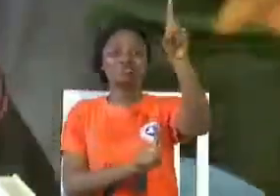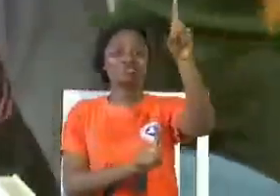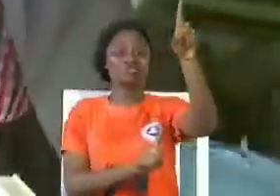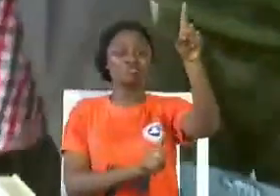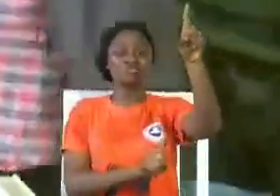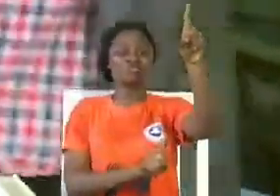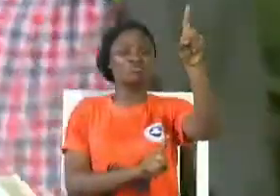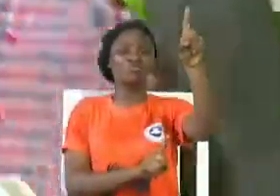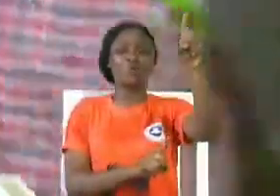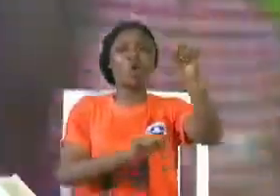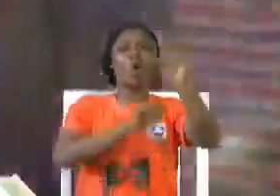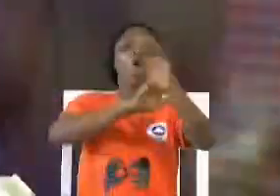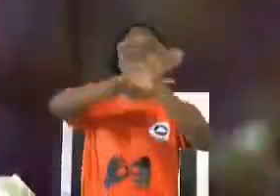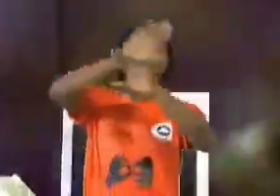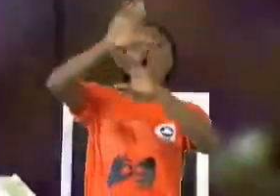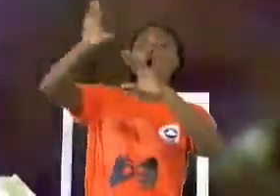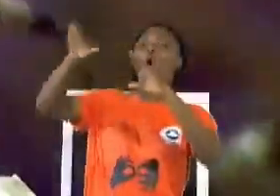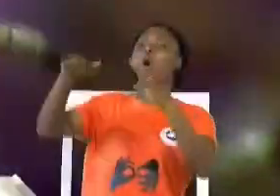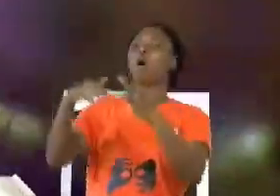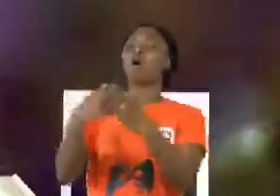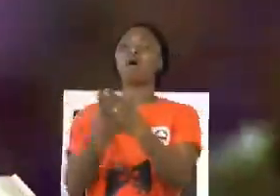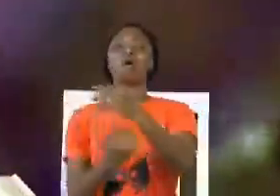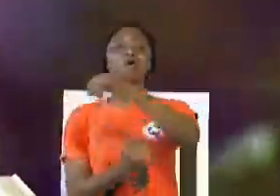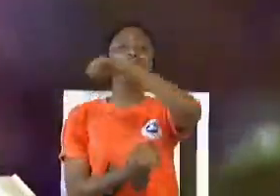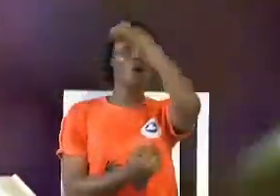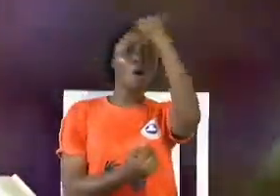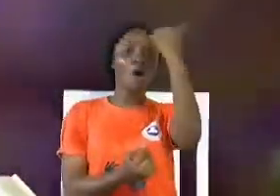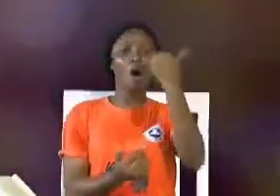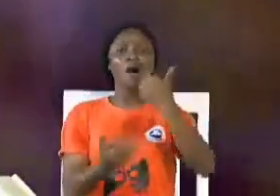Say, Lord of God.